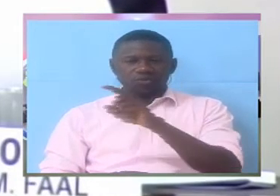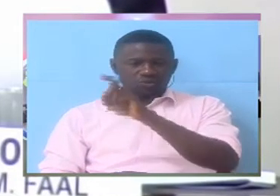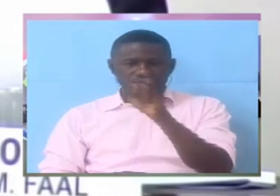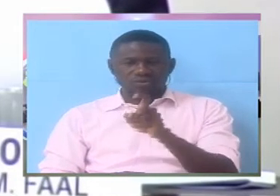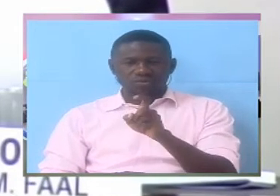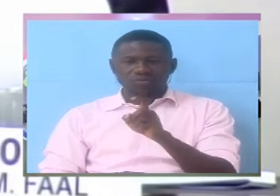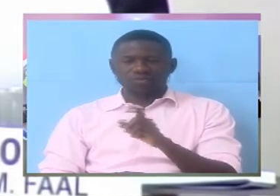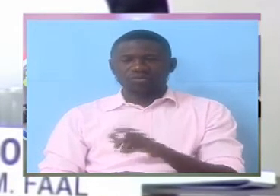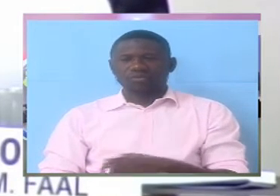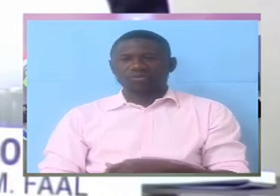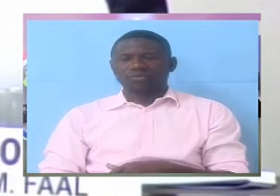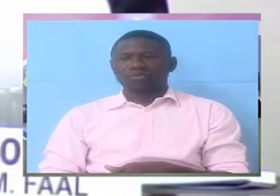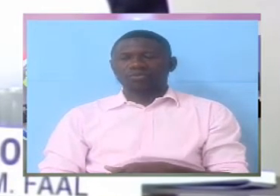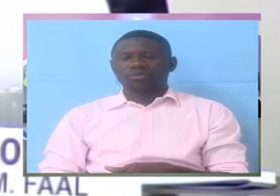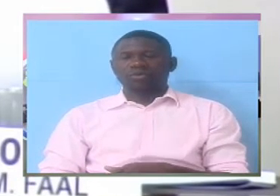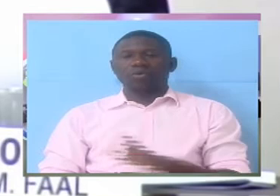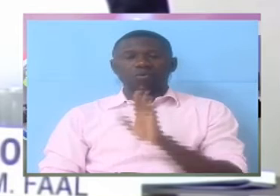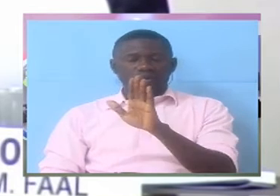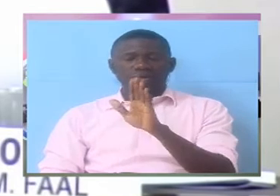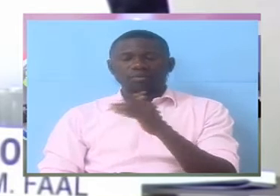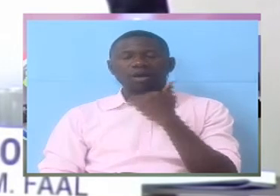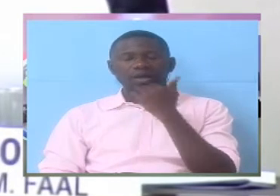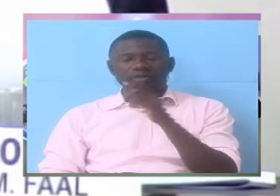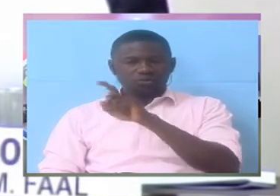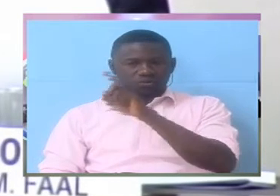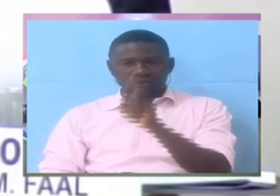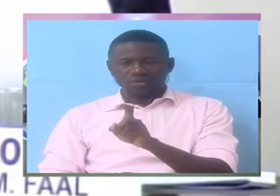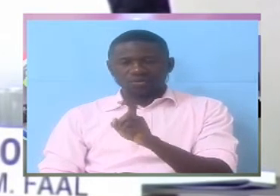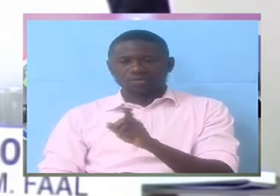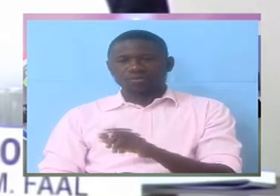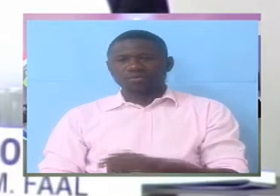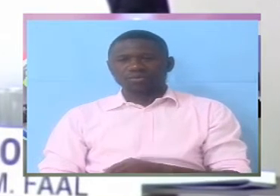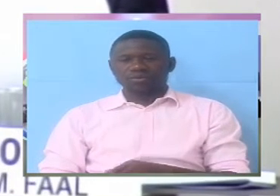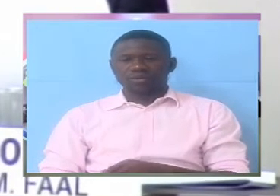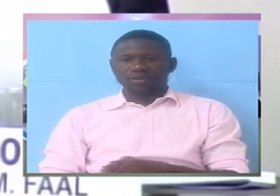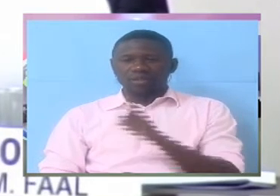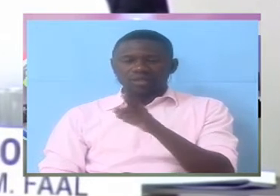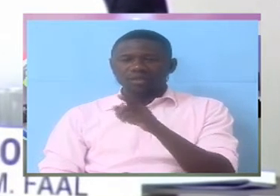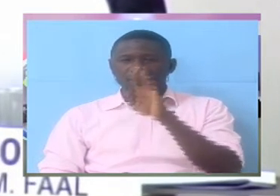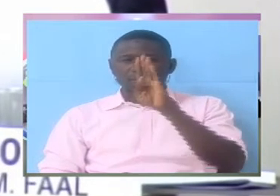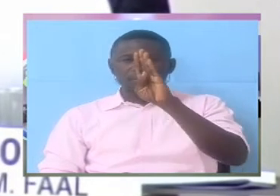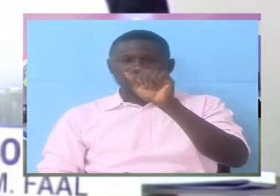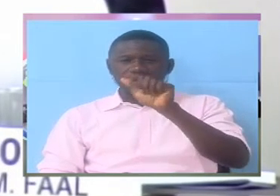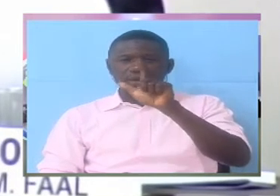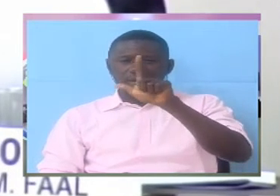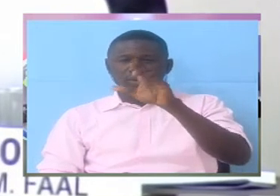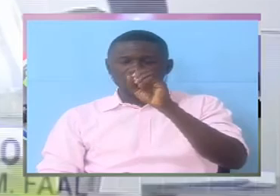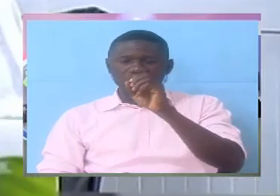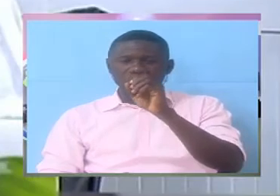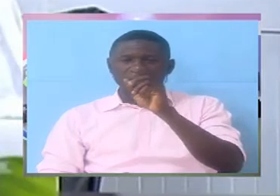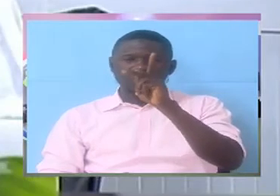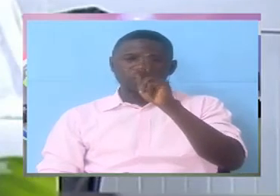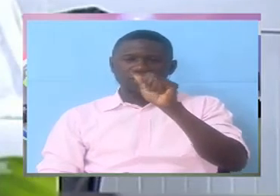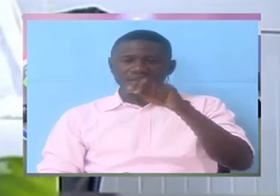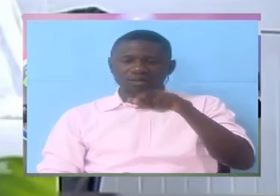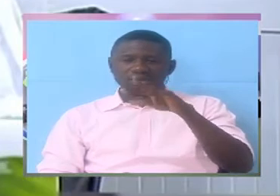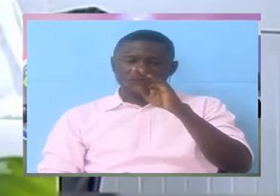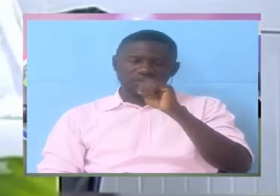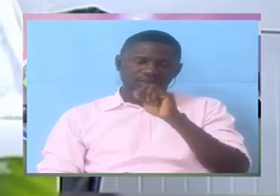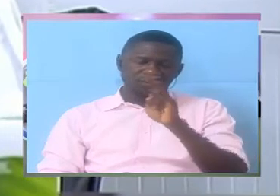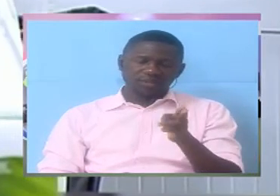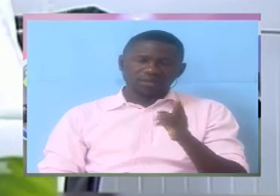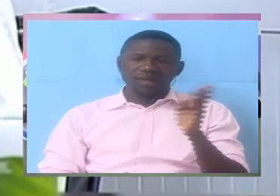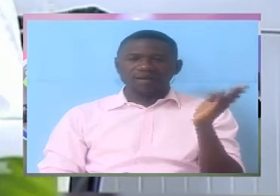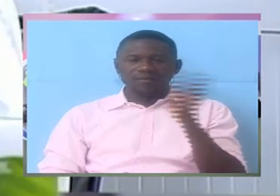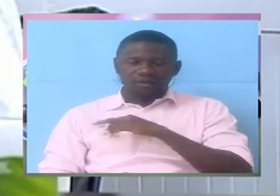you. Did you want to rely on their statement? Let me ask you. Did Balo Kante lie about you, that you tortured him? Balo Kante,